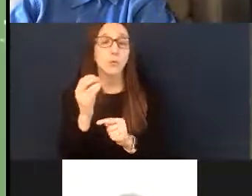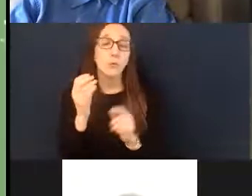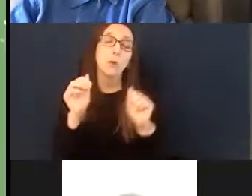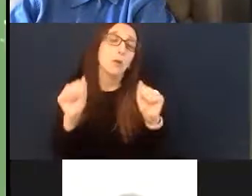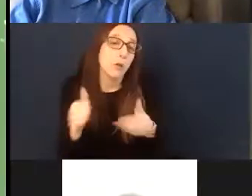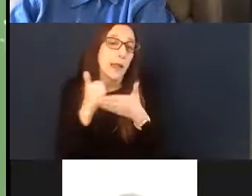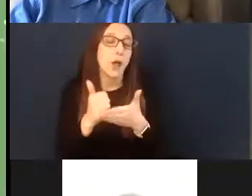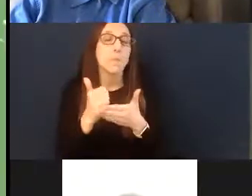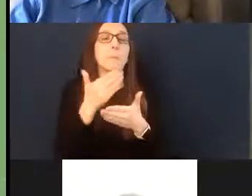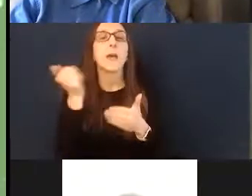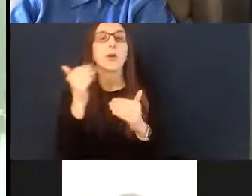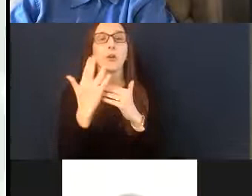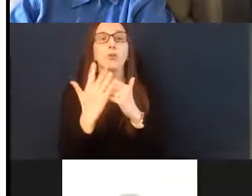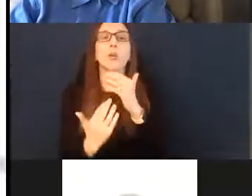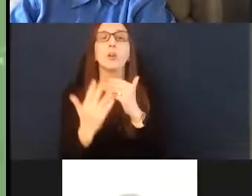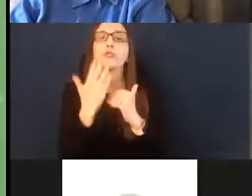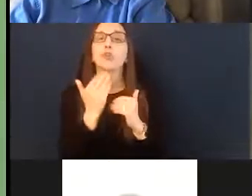maintain that.